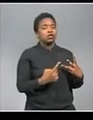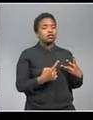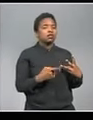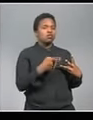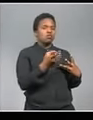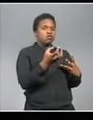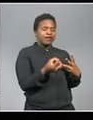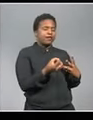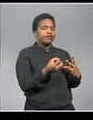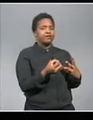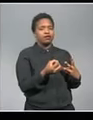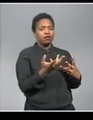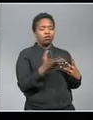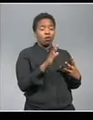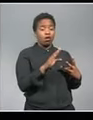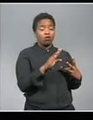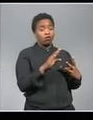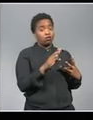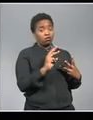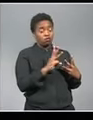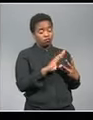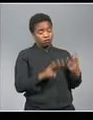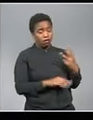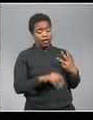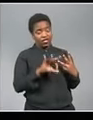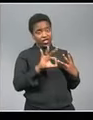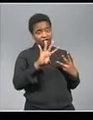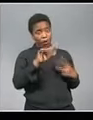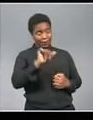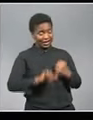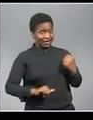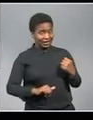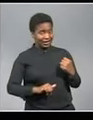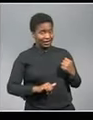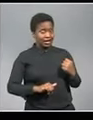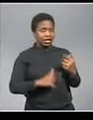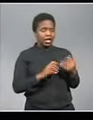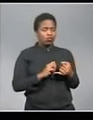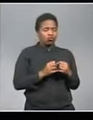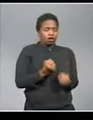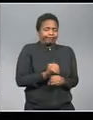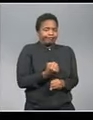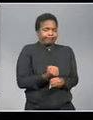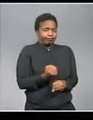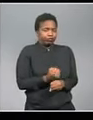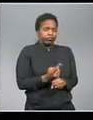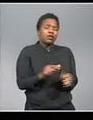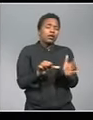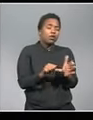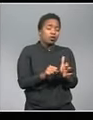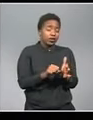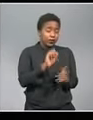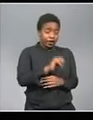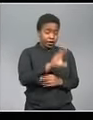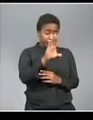you on notice that we're going to downgrade you in 3 or 4 months' time. So that's another option. The important point for South Africa